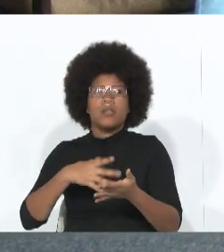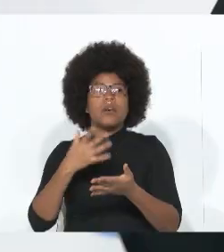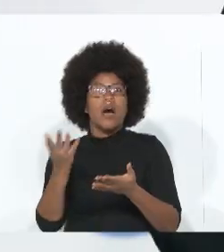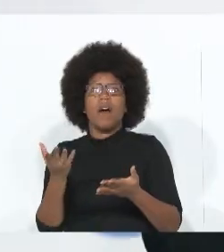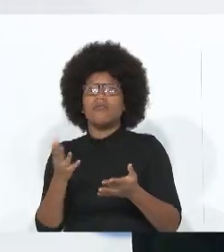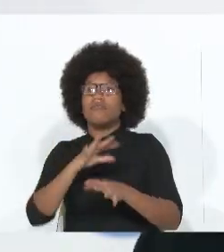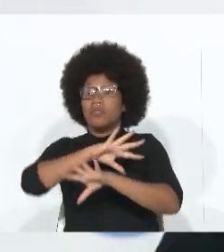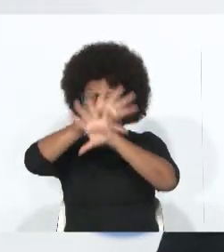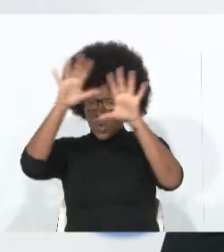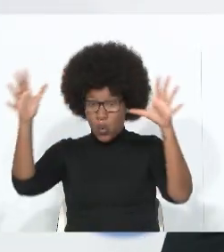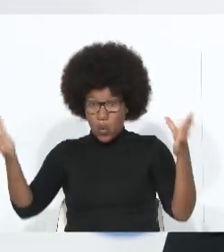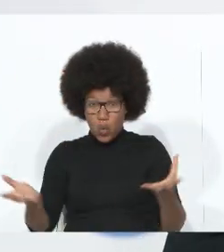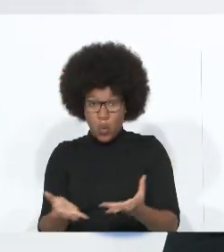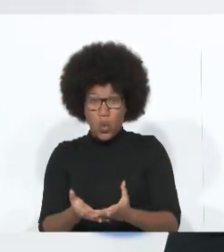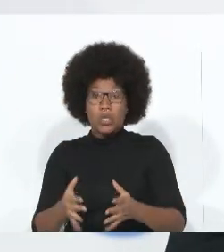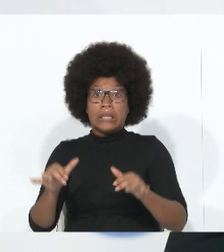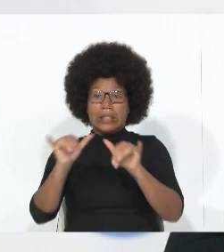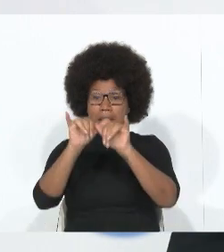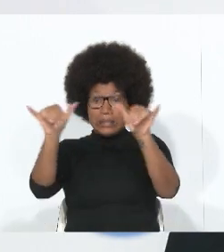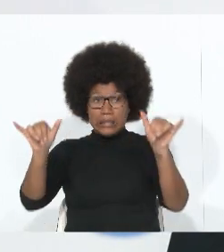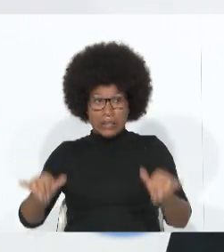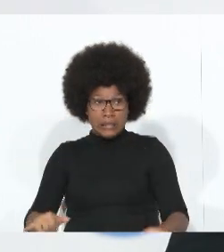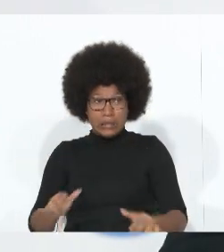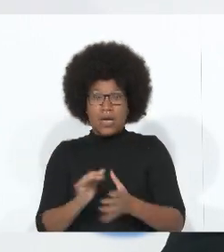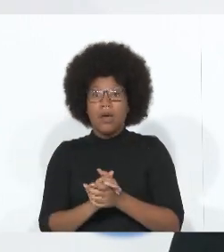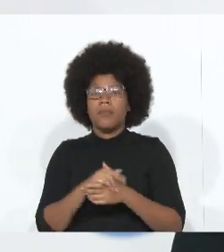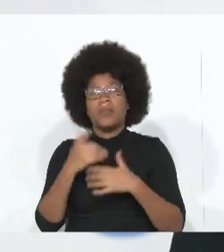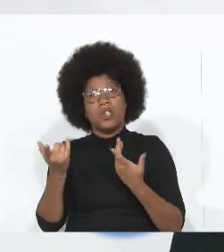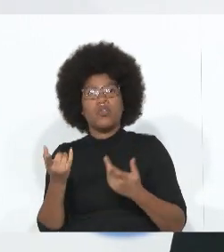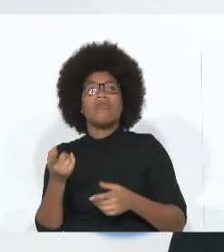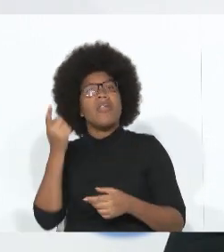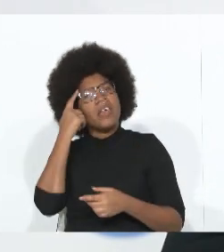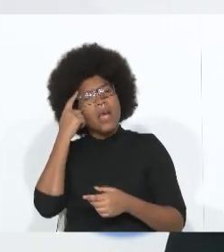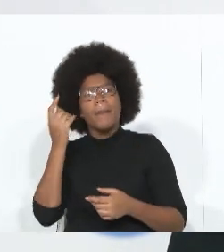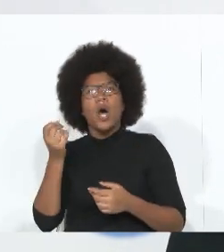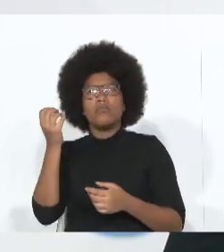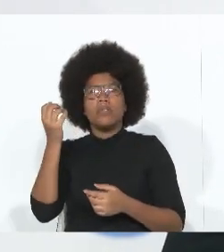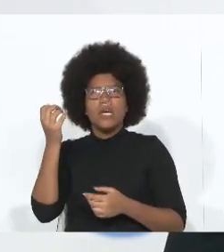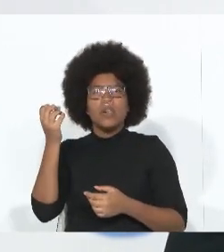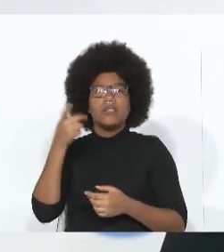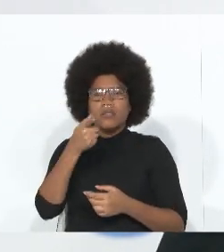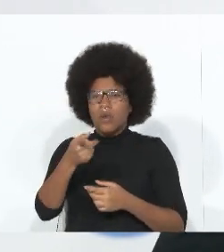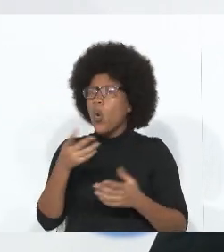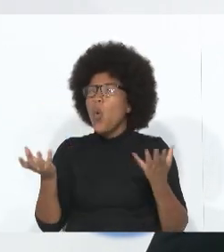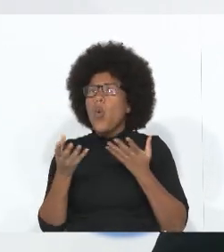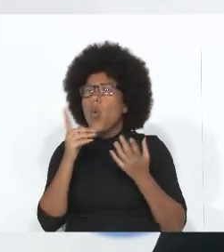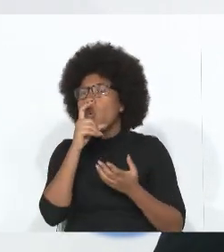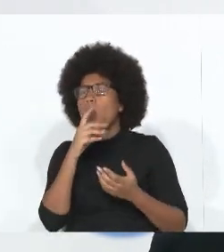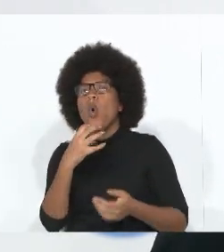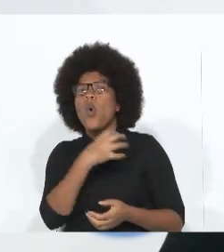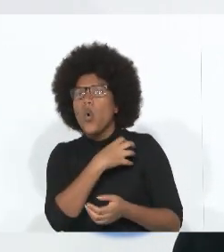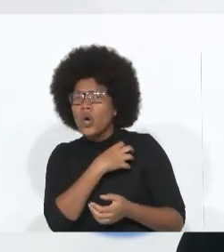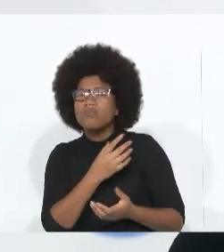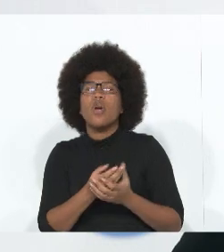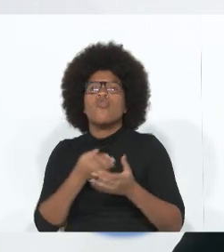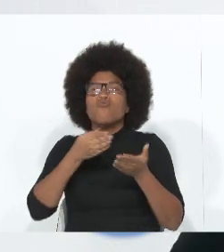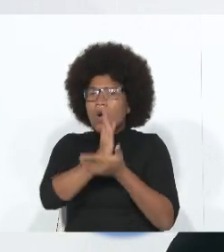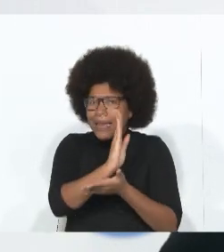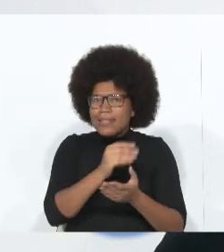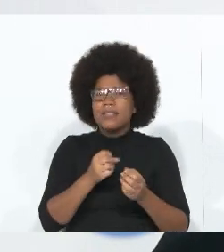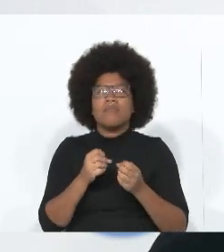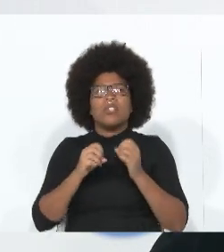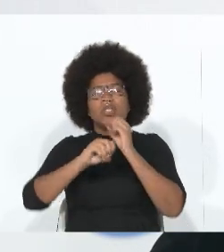the whole orange economy setup. You're dealing with intellectual property. And rights and distribution and all. That's why I said, in a way,